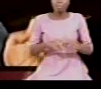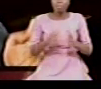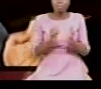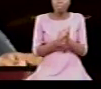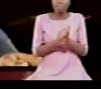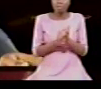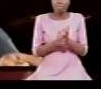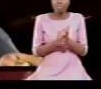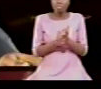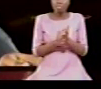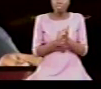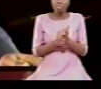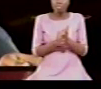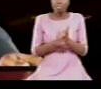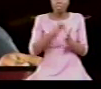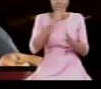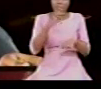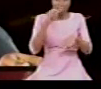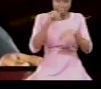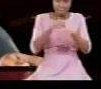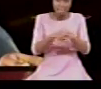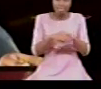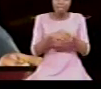That's the topic, that's the message.